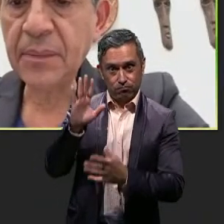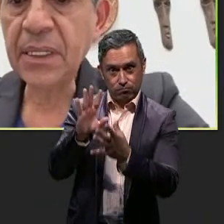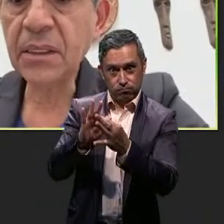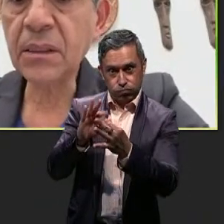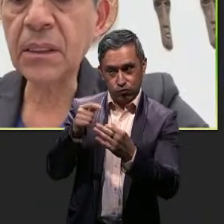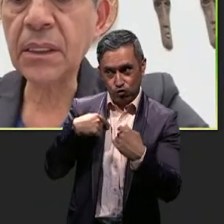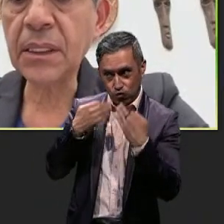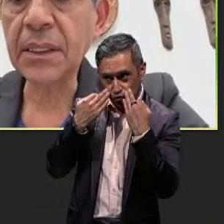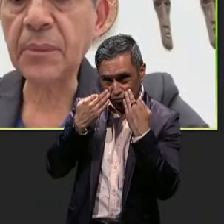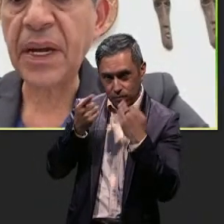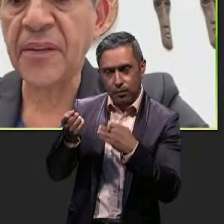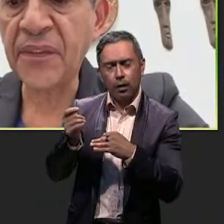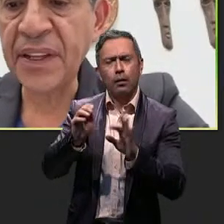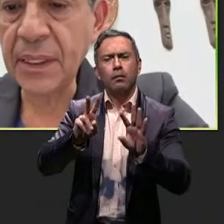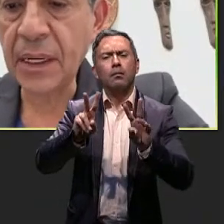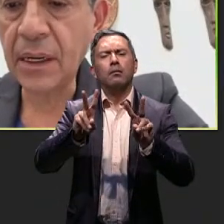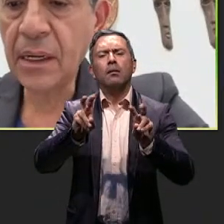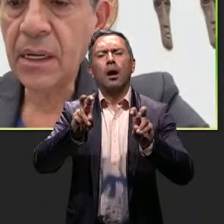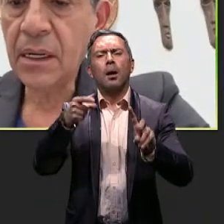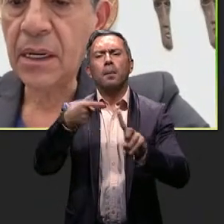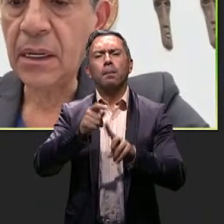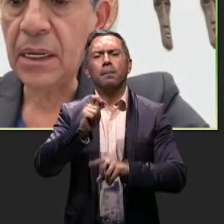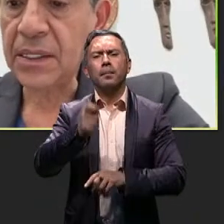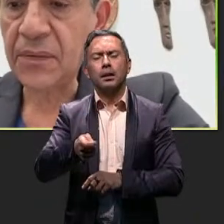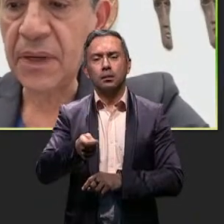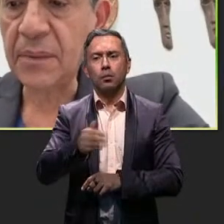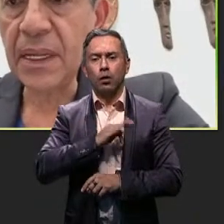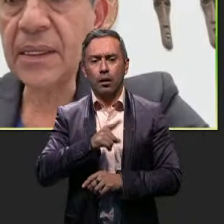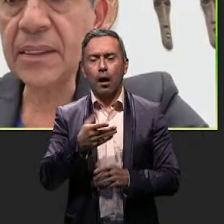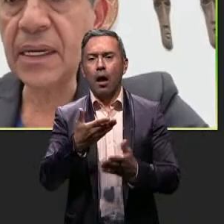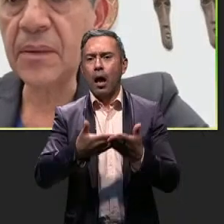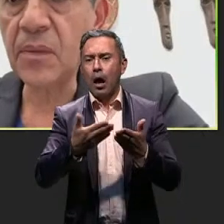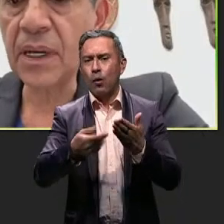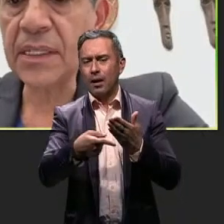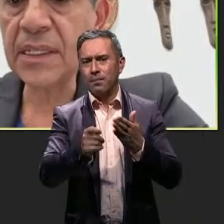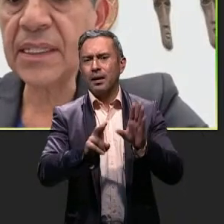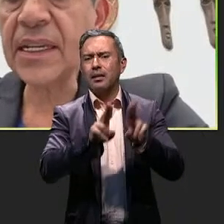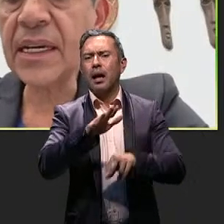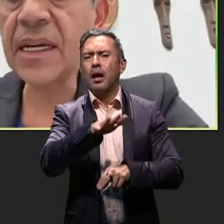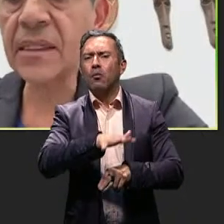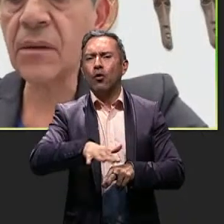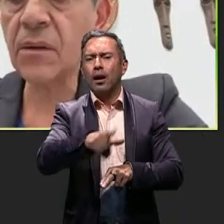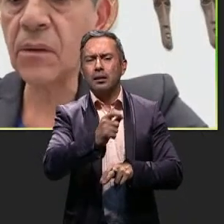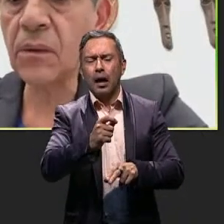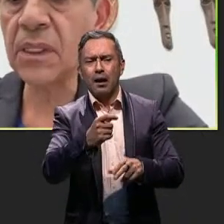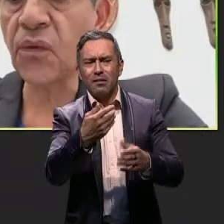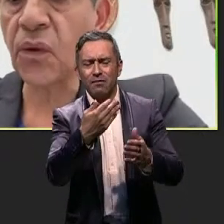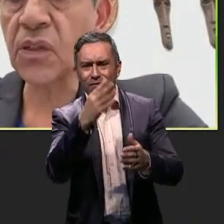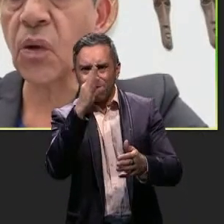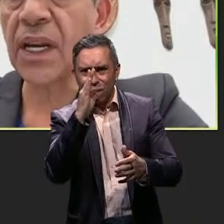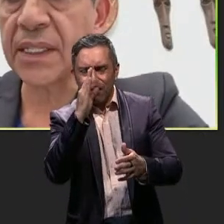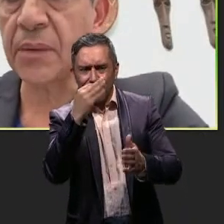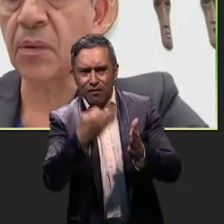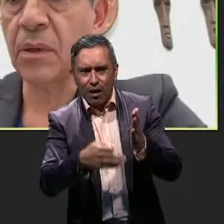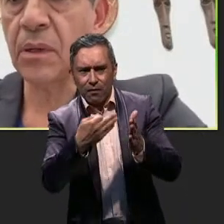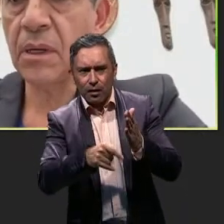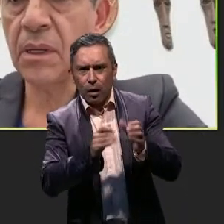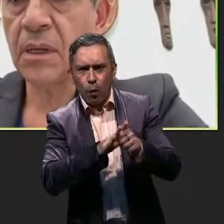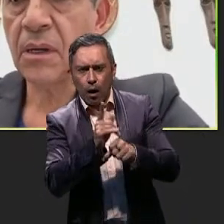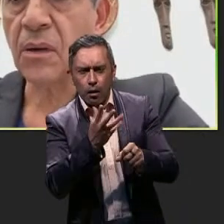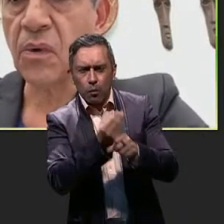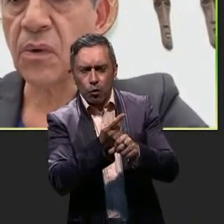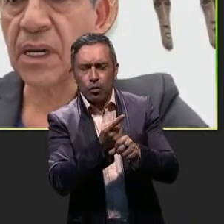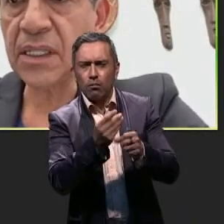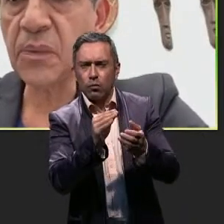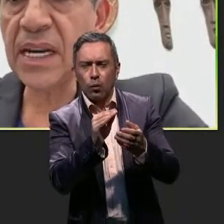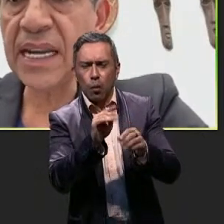have been witnessing in these three interventions, the thing is, to face the illness of the democracy,